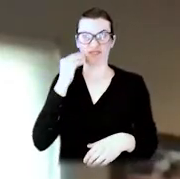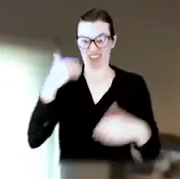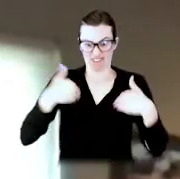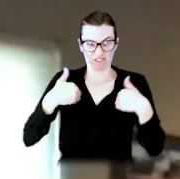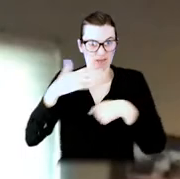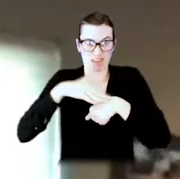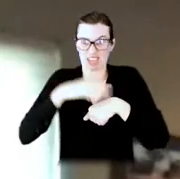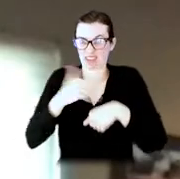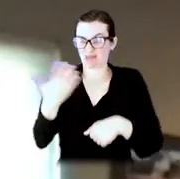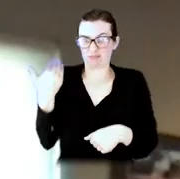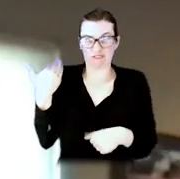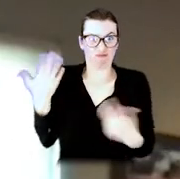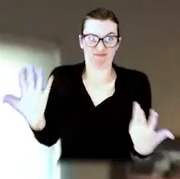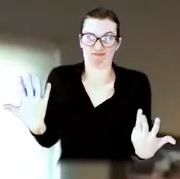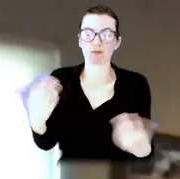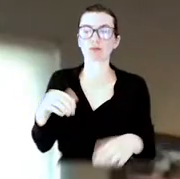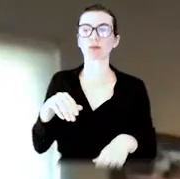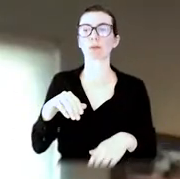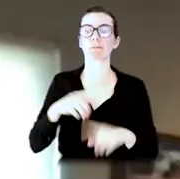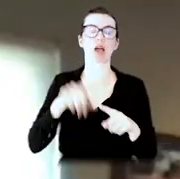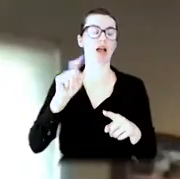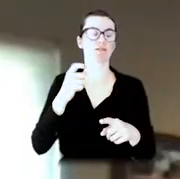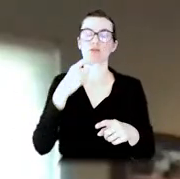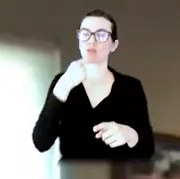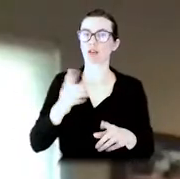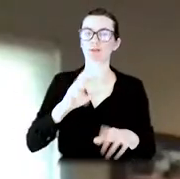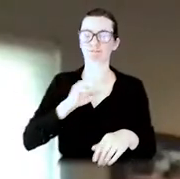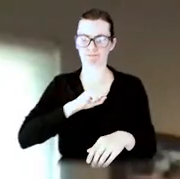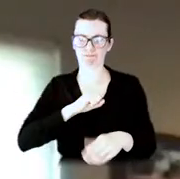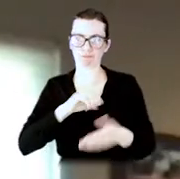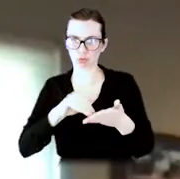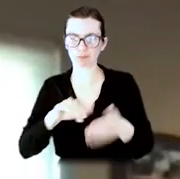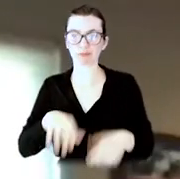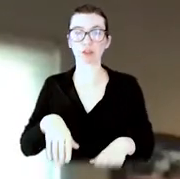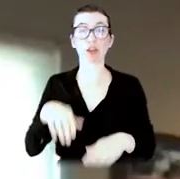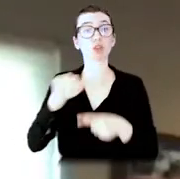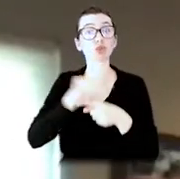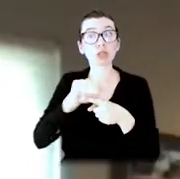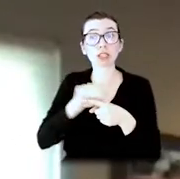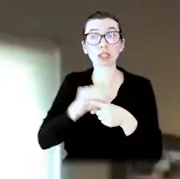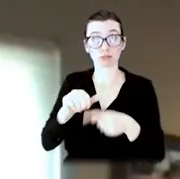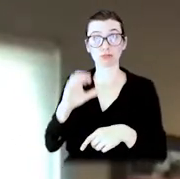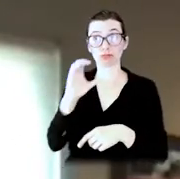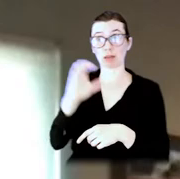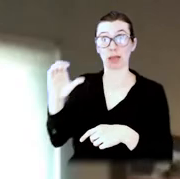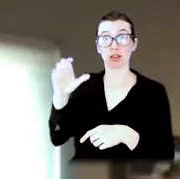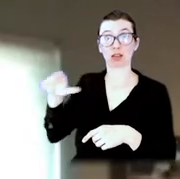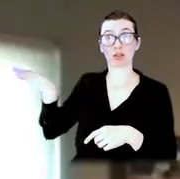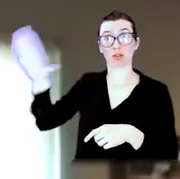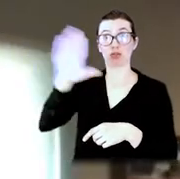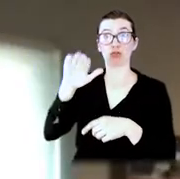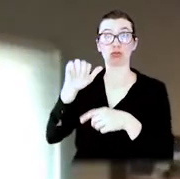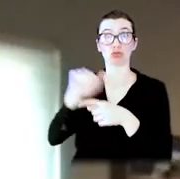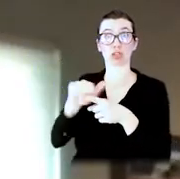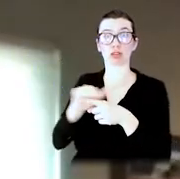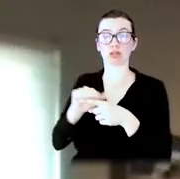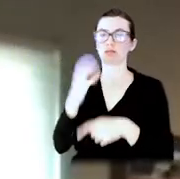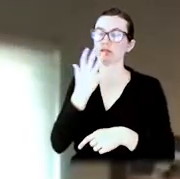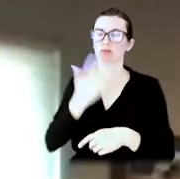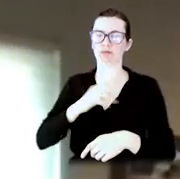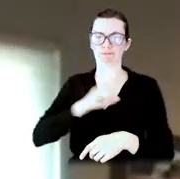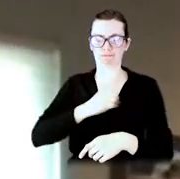And but I have to tell you, excuse me, the training at Canine Companions was so, excuse